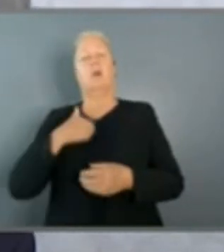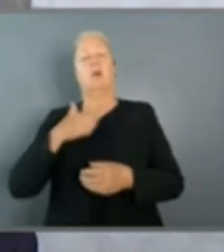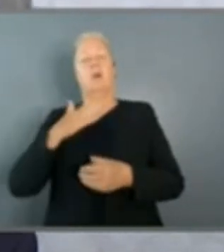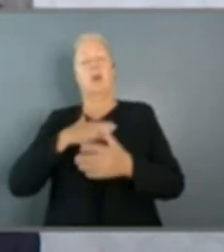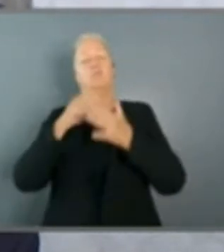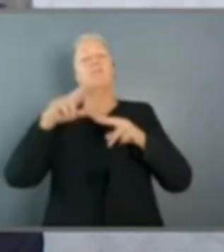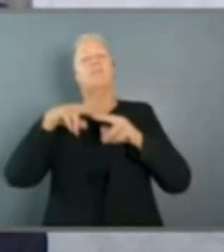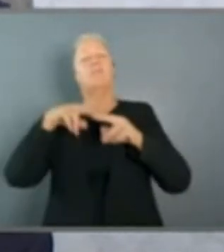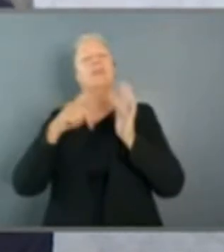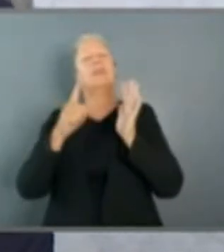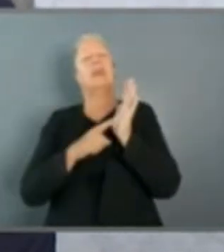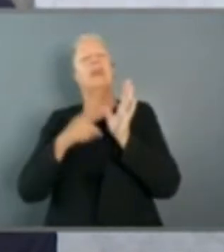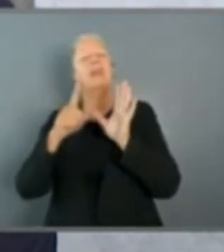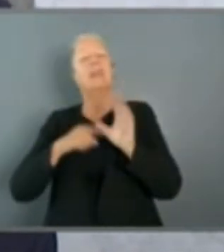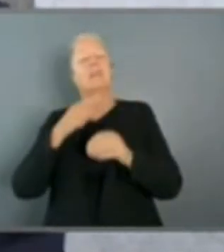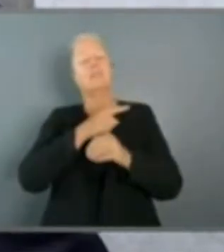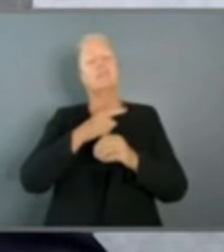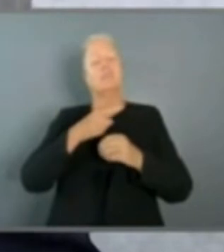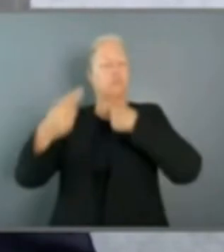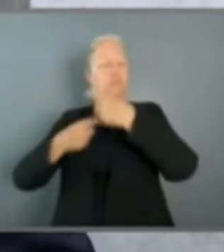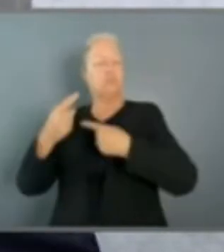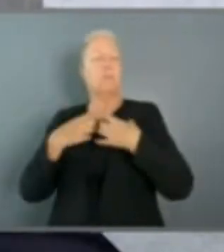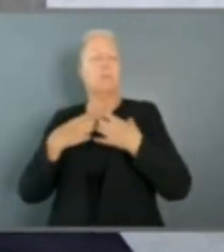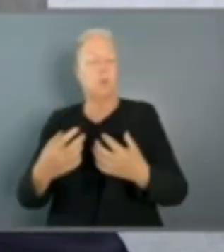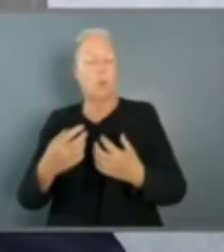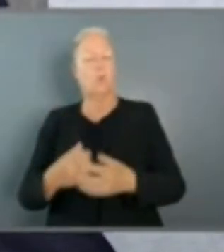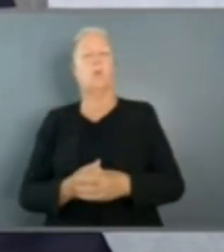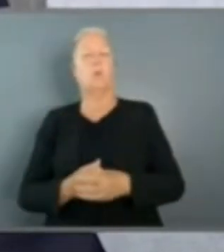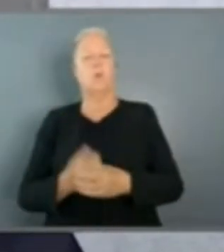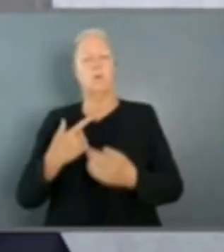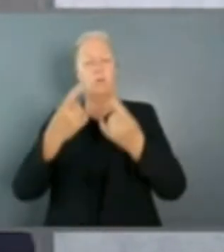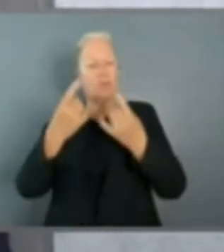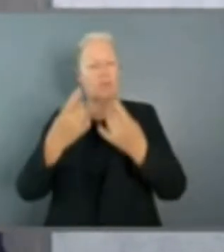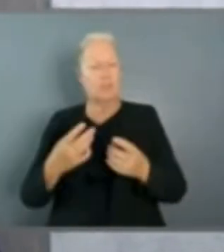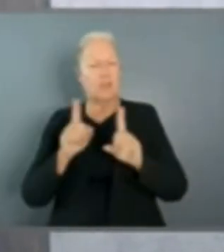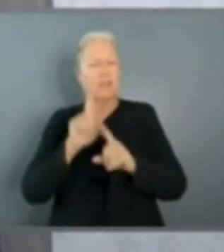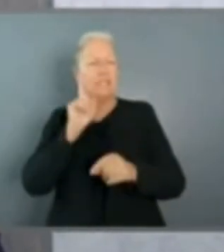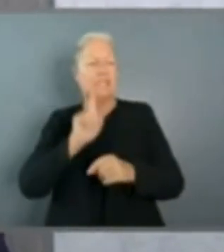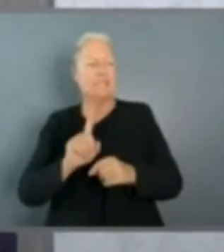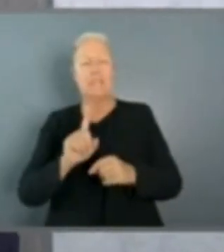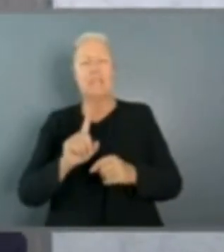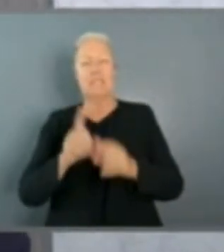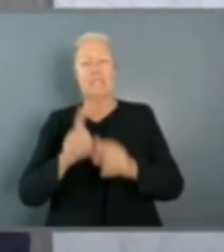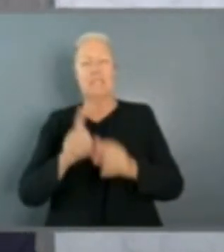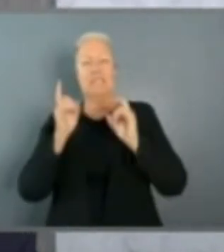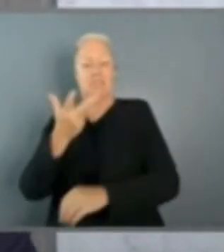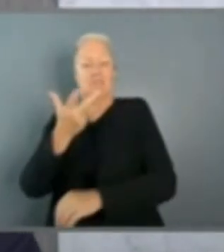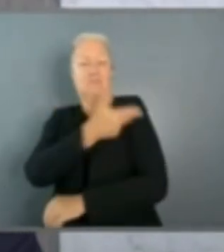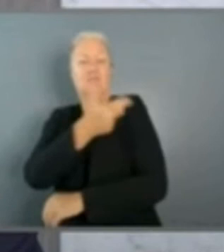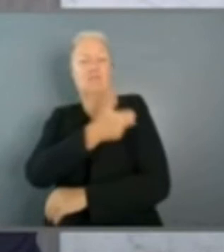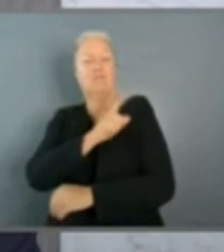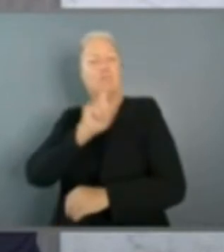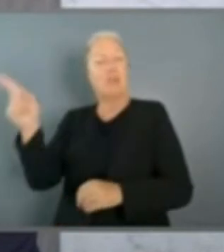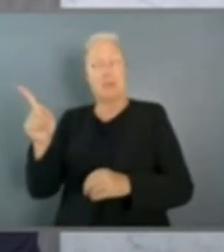begun vaccinations in the Torres Strait, and they're up at Sabo Island yesterday, I think it was, Monday, and that's going very well.